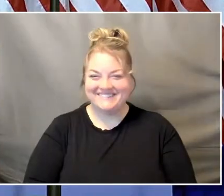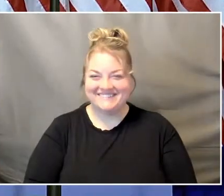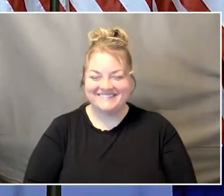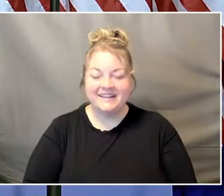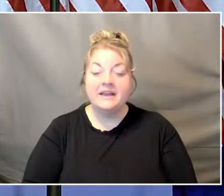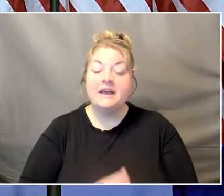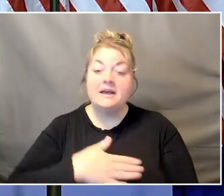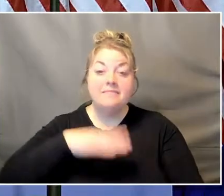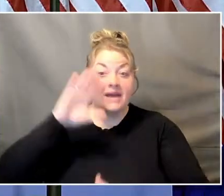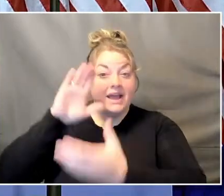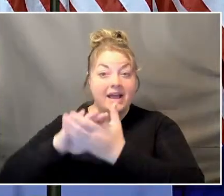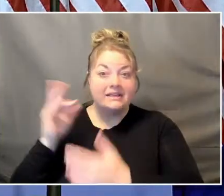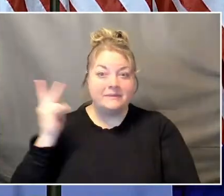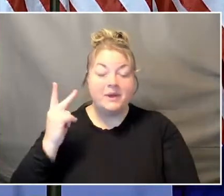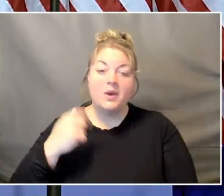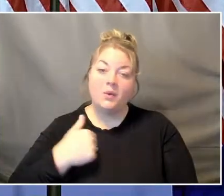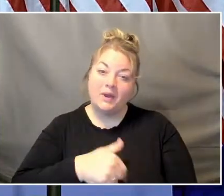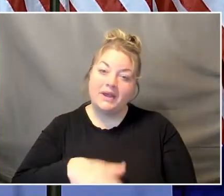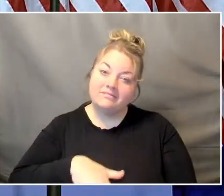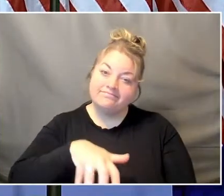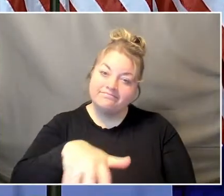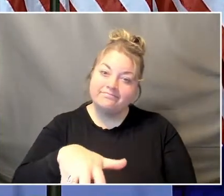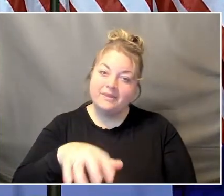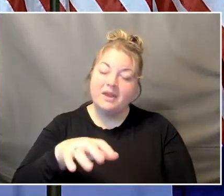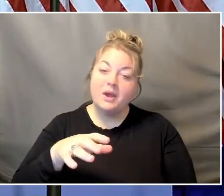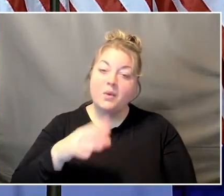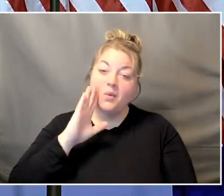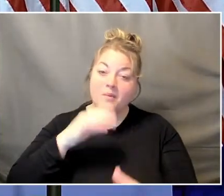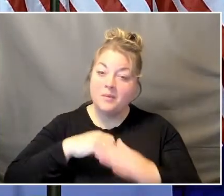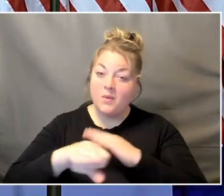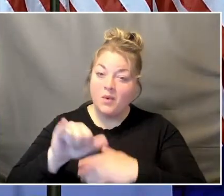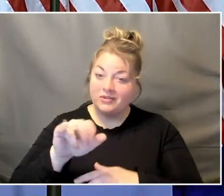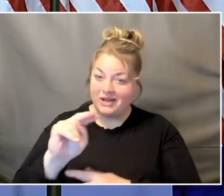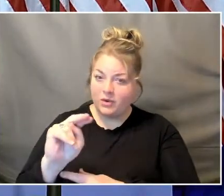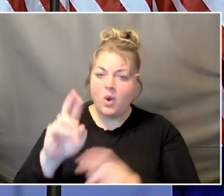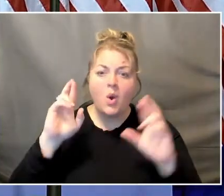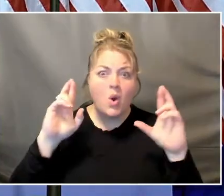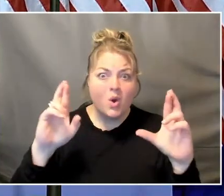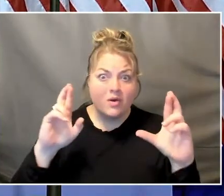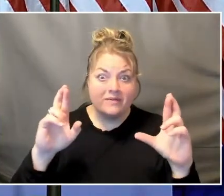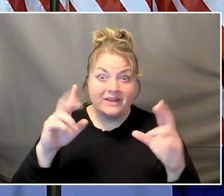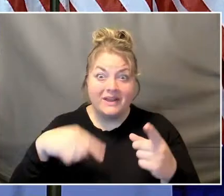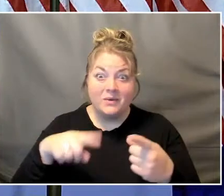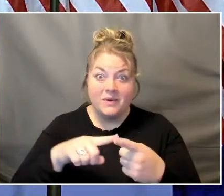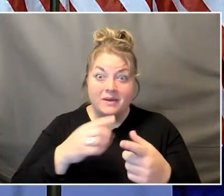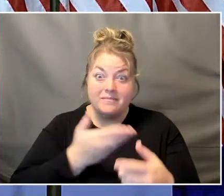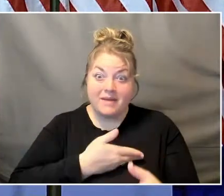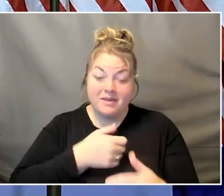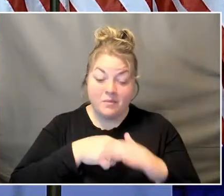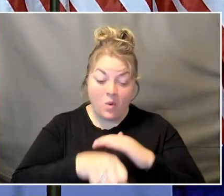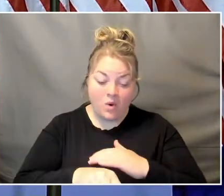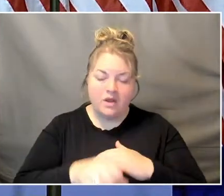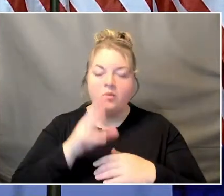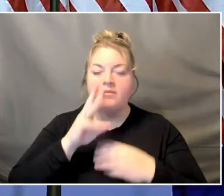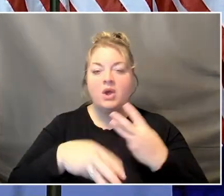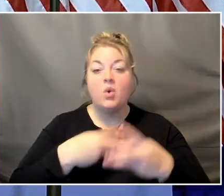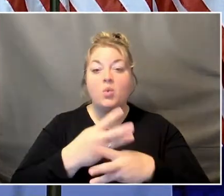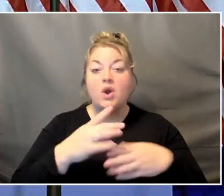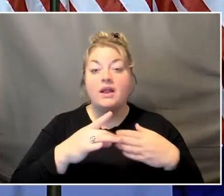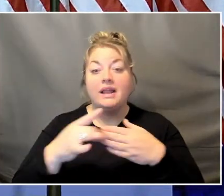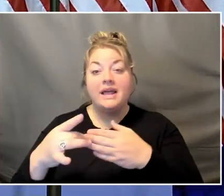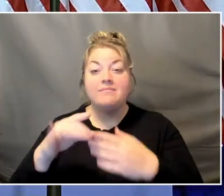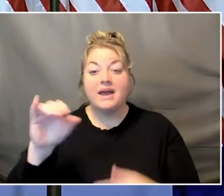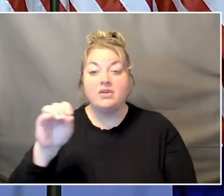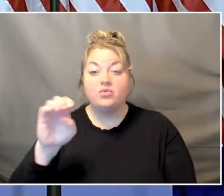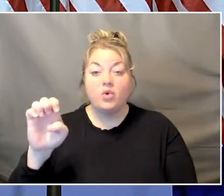My husband and I are expecting our baby in January, and I hope that by then, when we welcome our baby to the world, it'll be a world led by Joe Biden